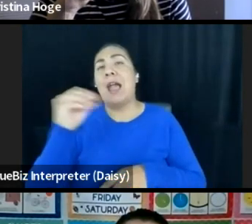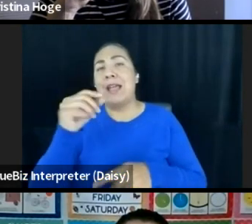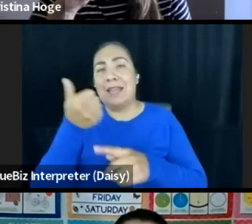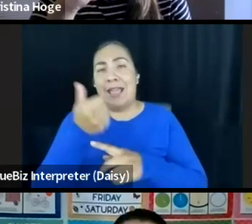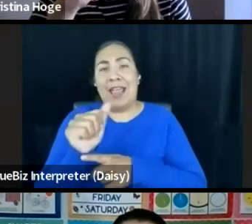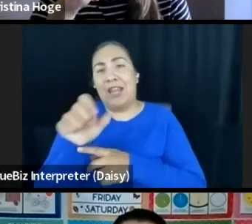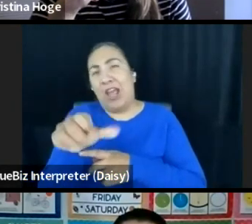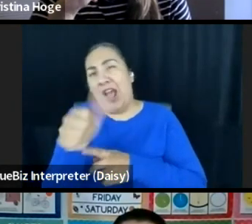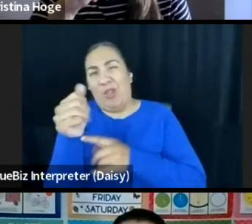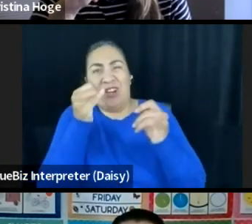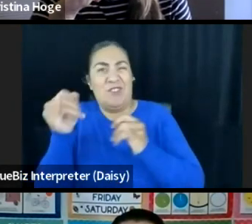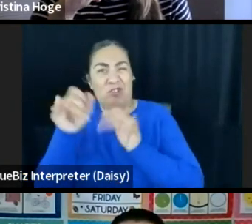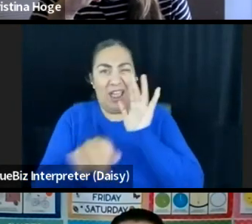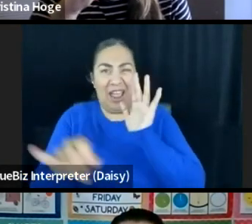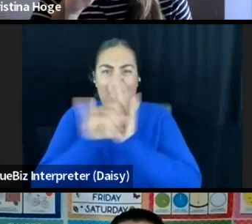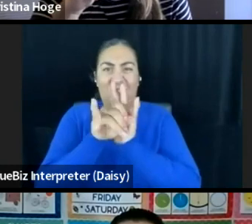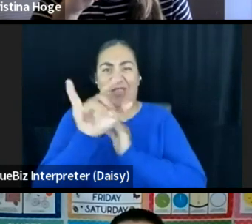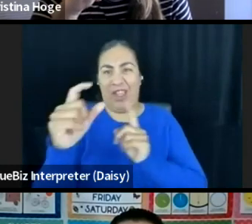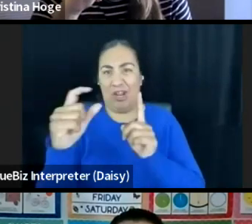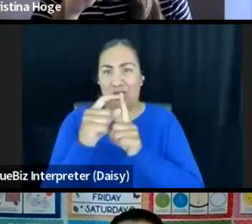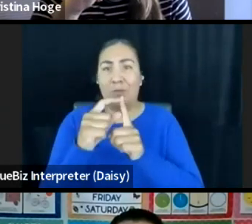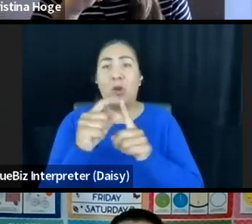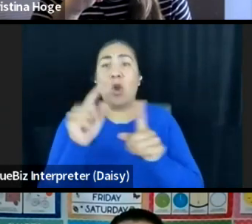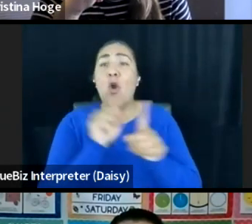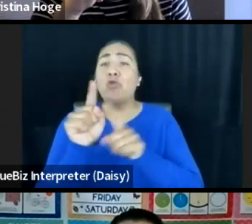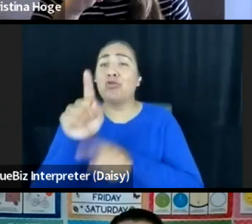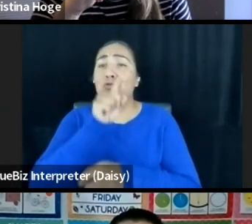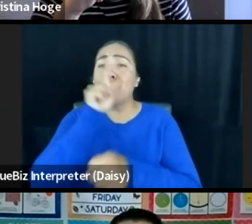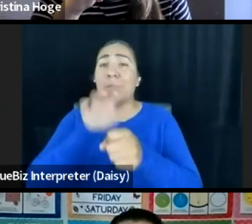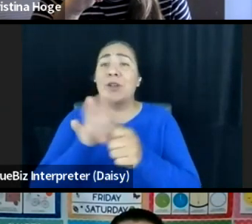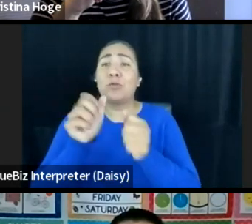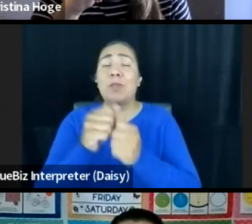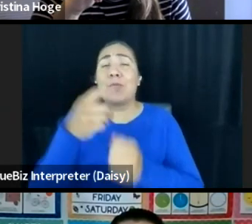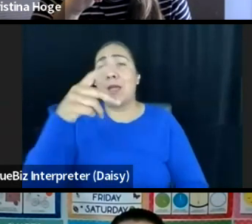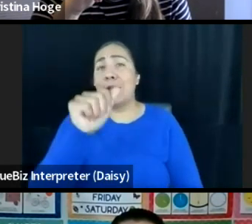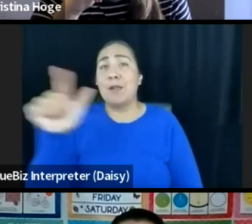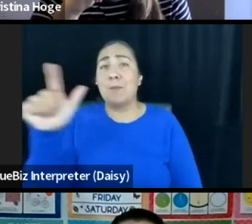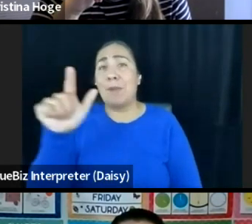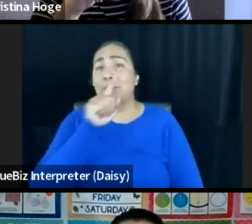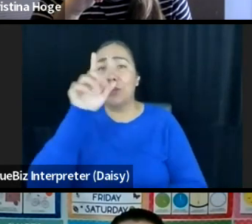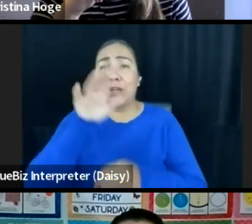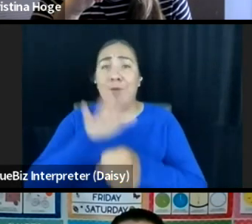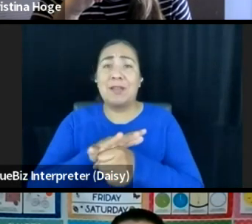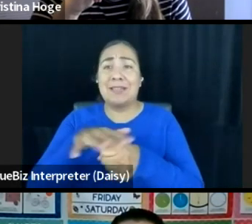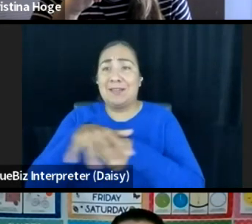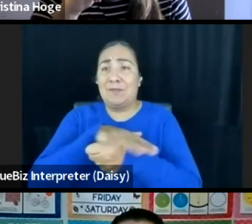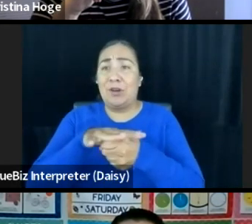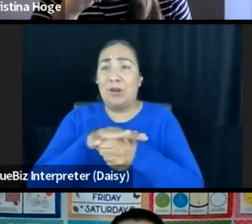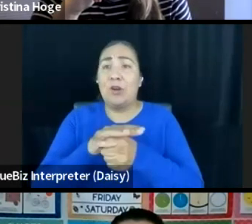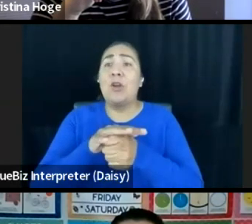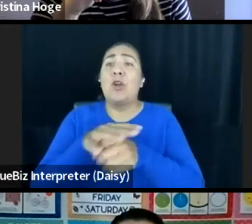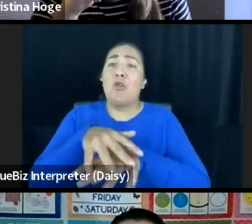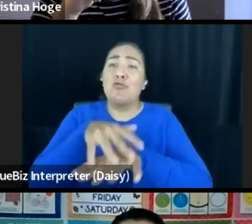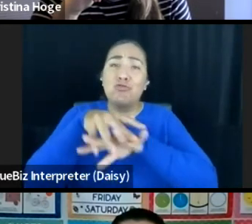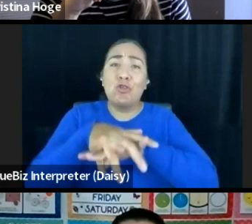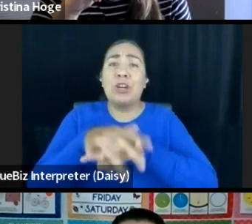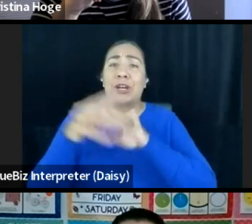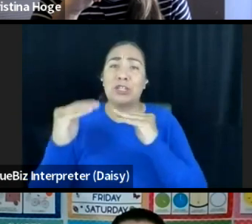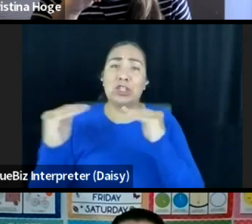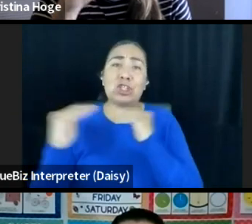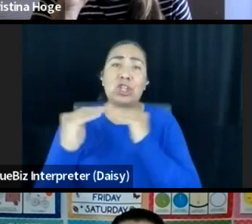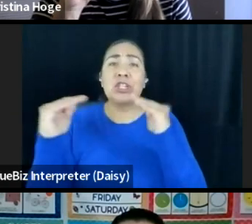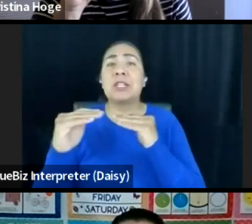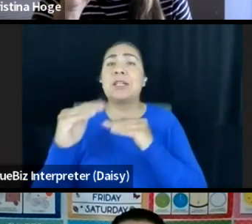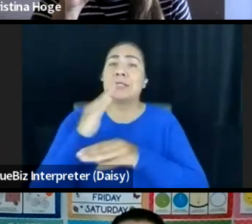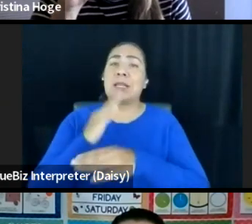As a session participant, you commit with PAAL to creating spaces rooted in justice and anti-racism in our structures, practices, policies,